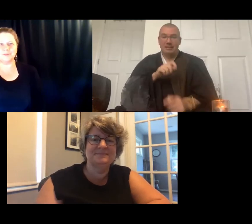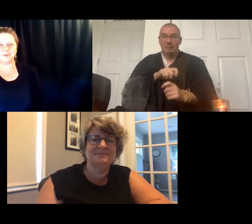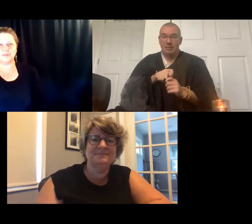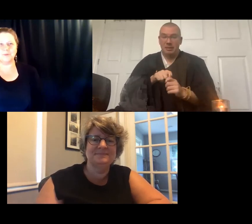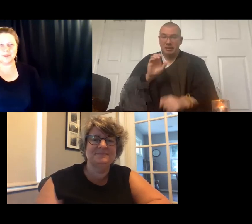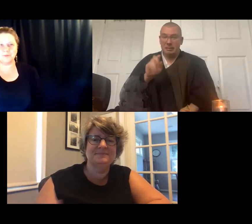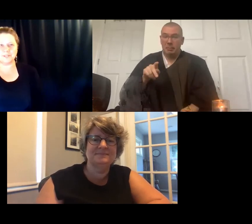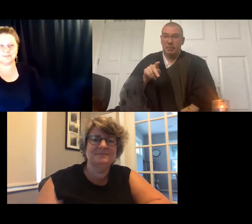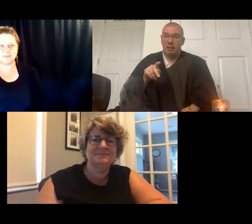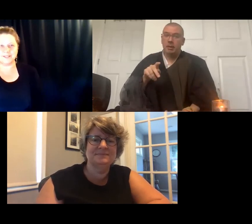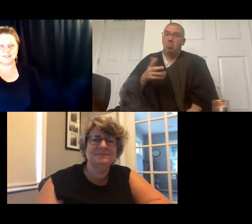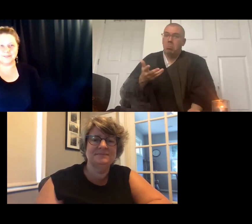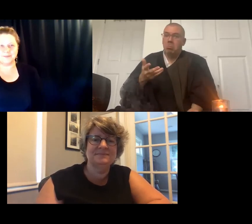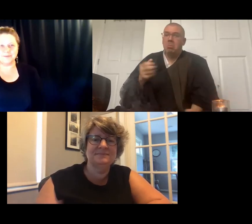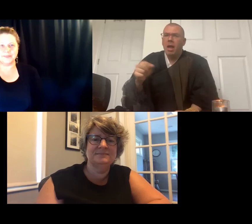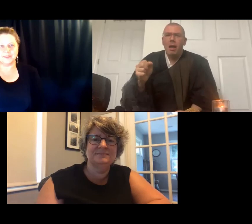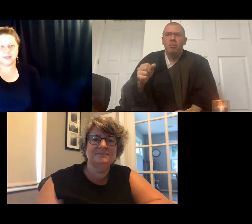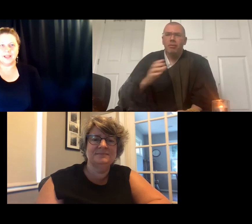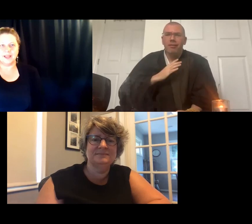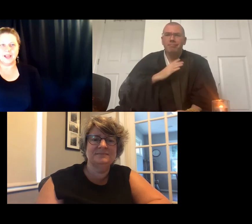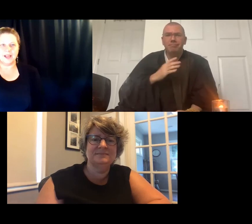in our community, more than we're different.